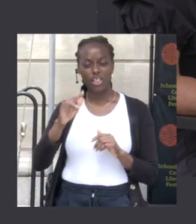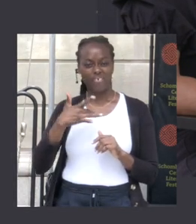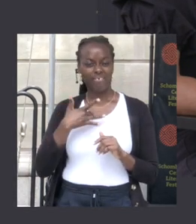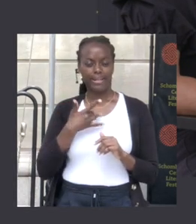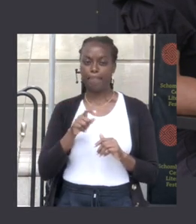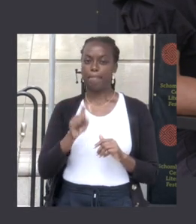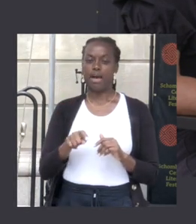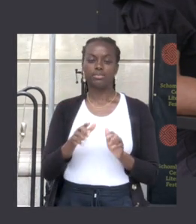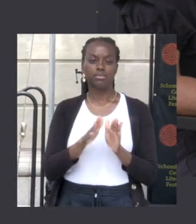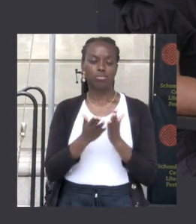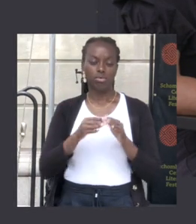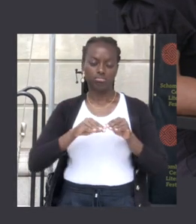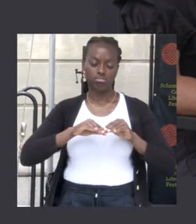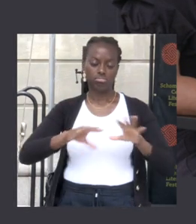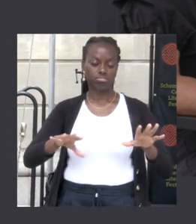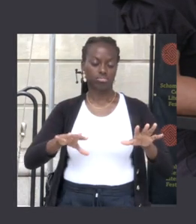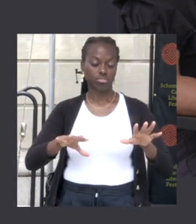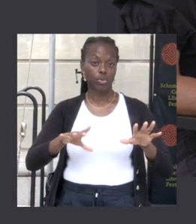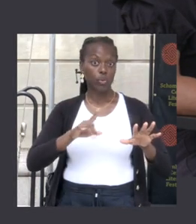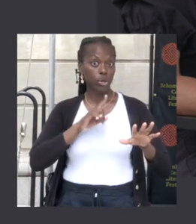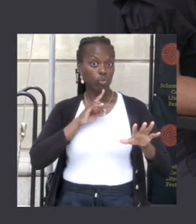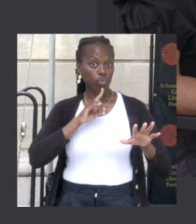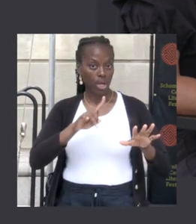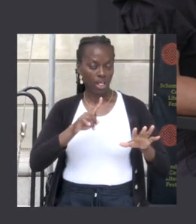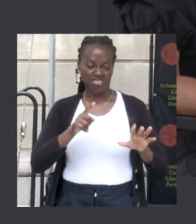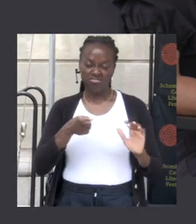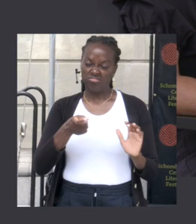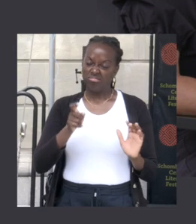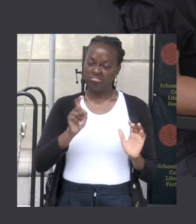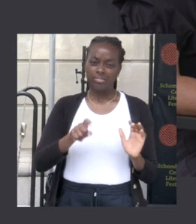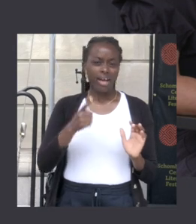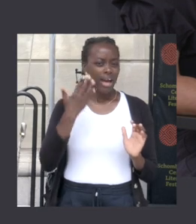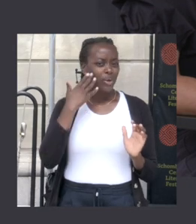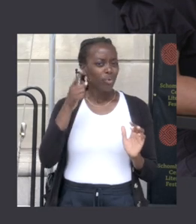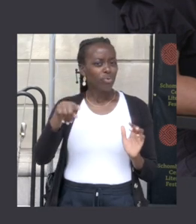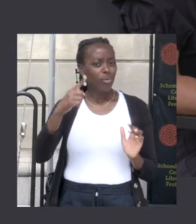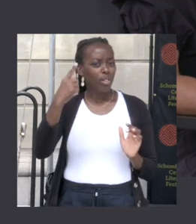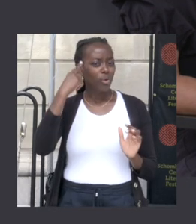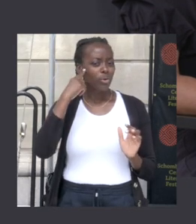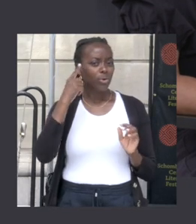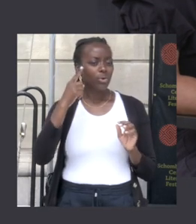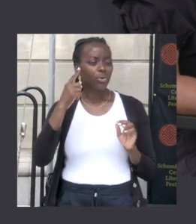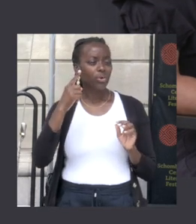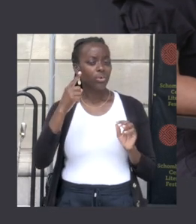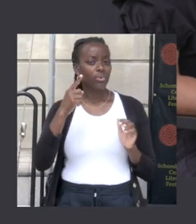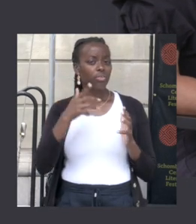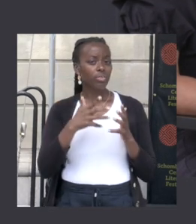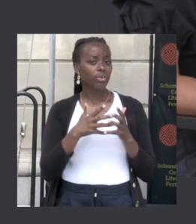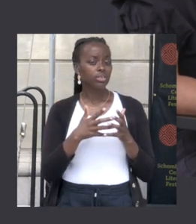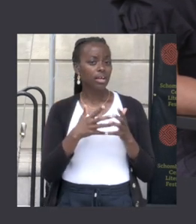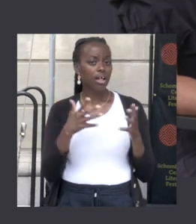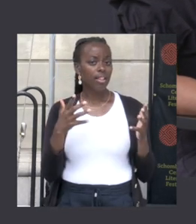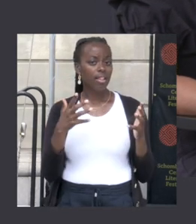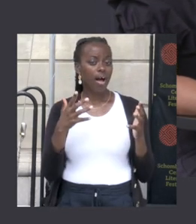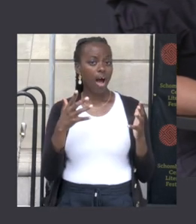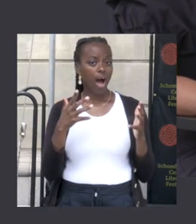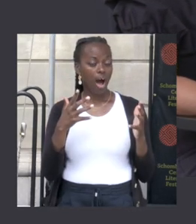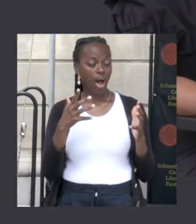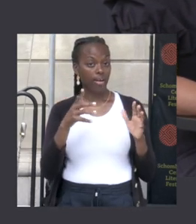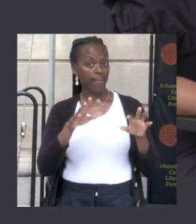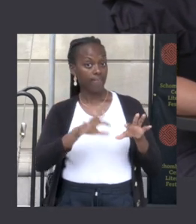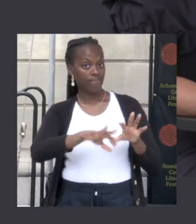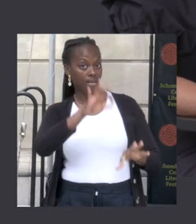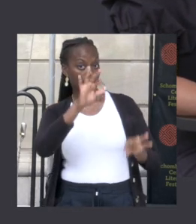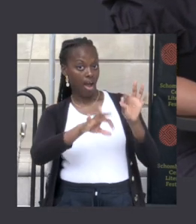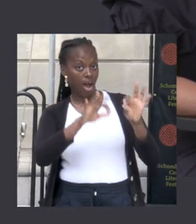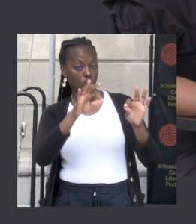And then what really pushed me over the edge was, I don't know if you all heard about this, there was a lot of revelations of racism in the publishing